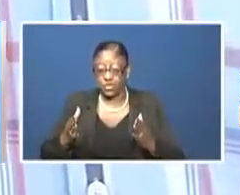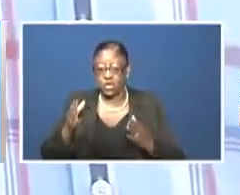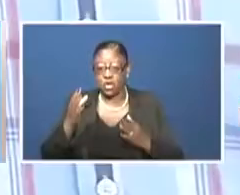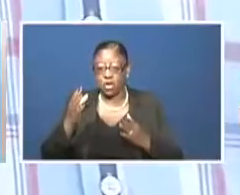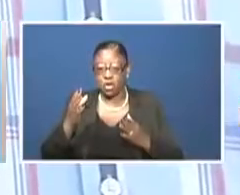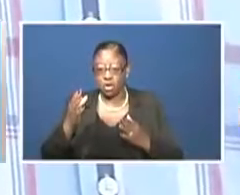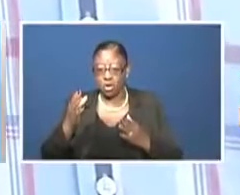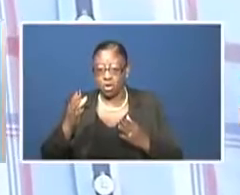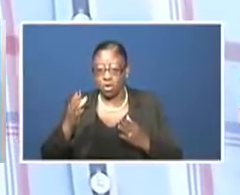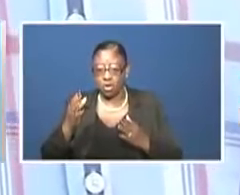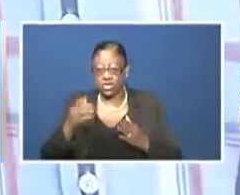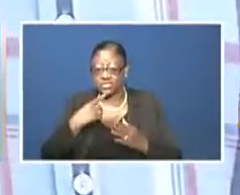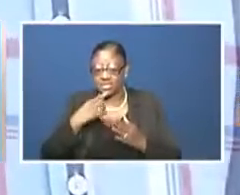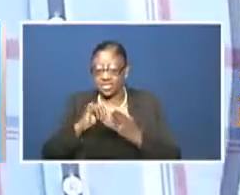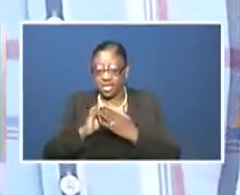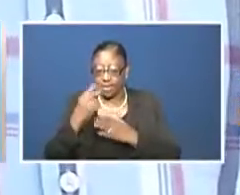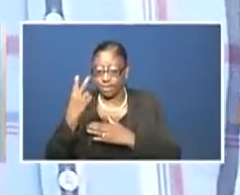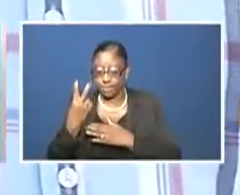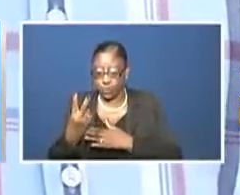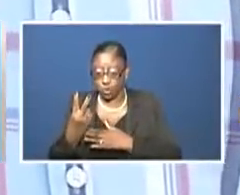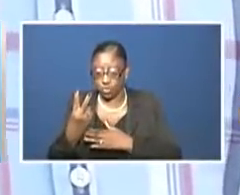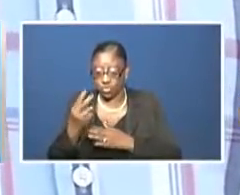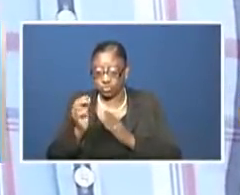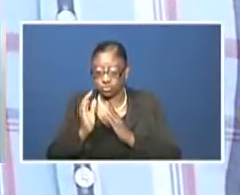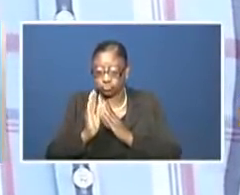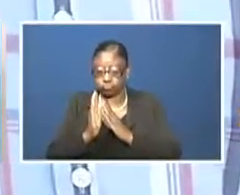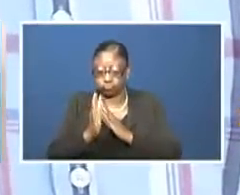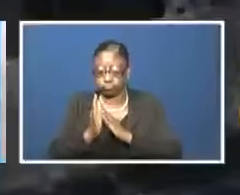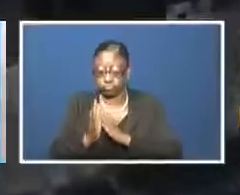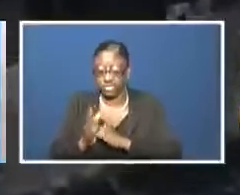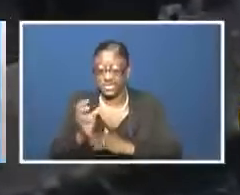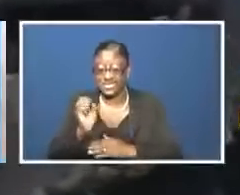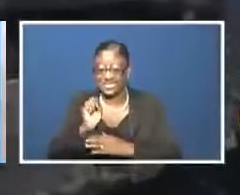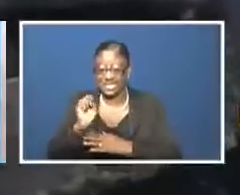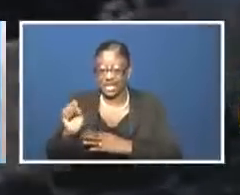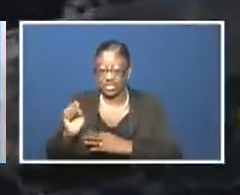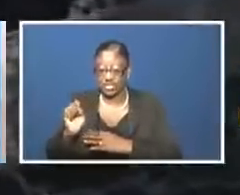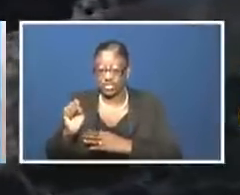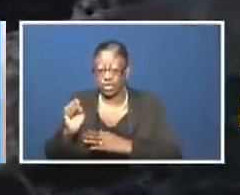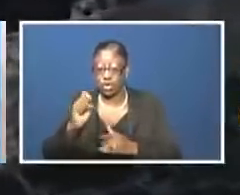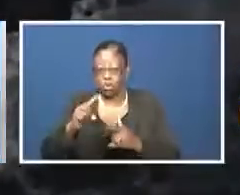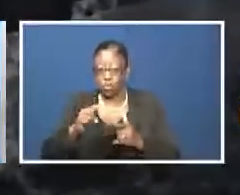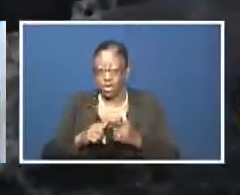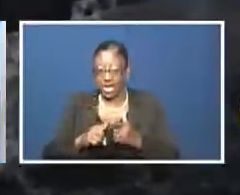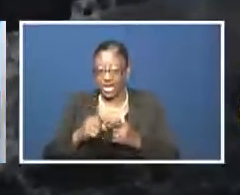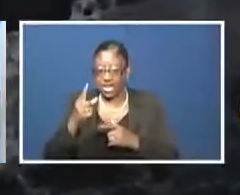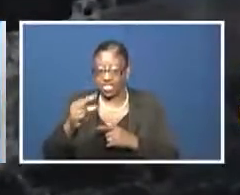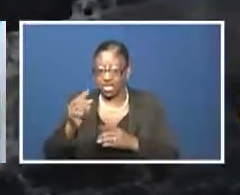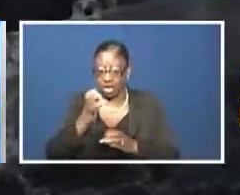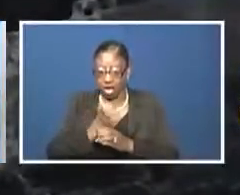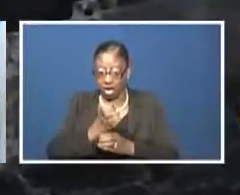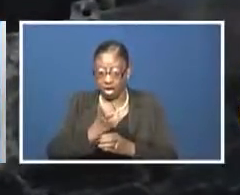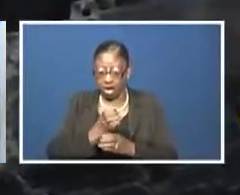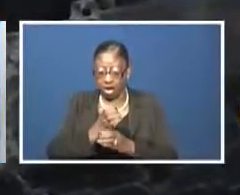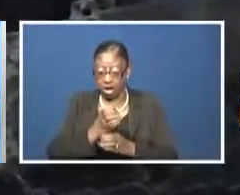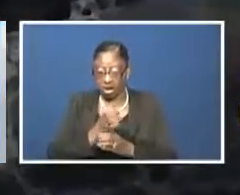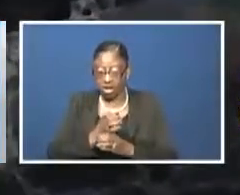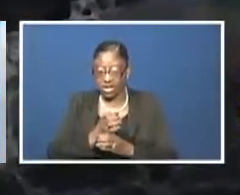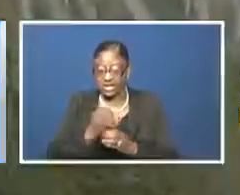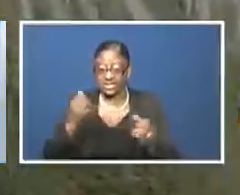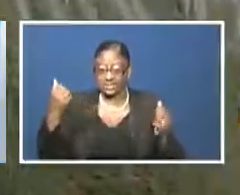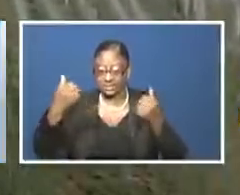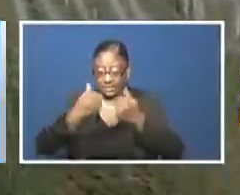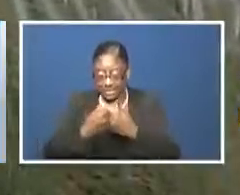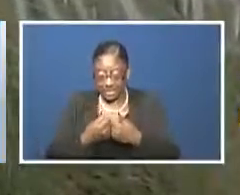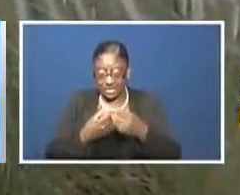both drivers were traveling south along Gladstone Road when the driver of the Honda vehicle